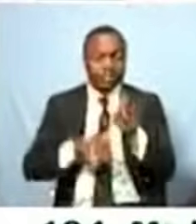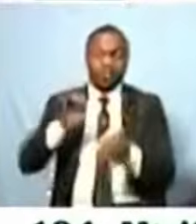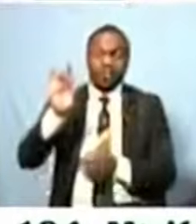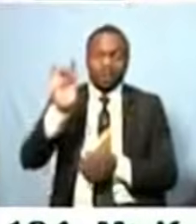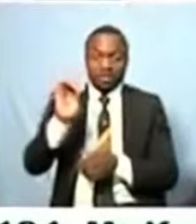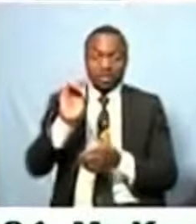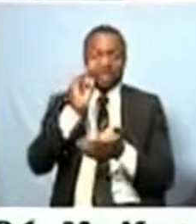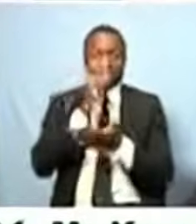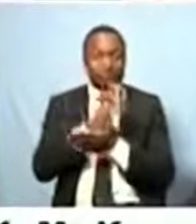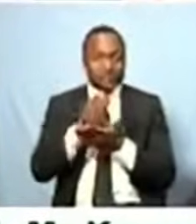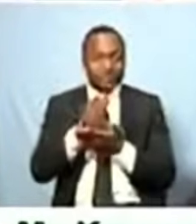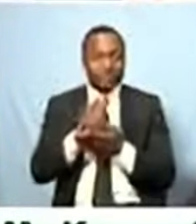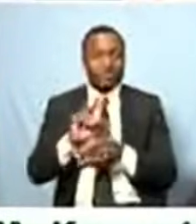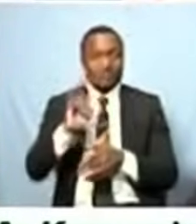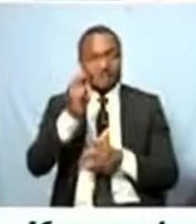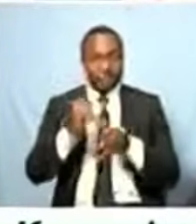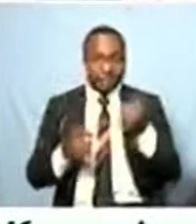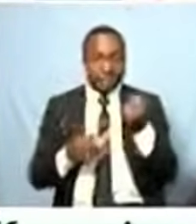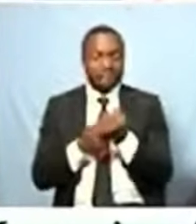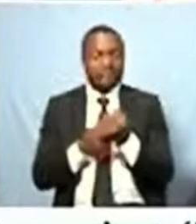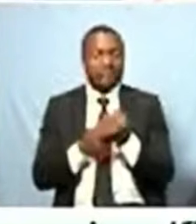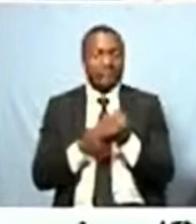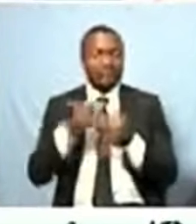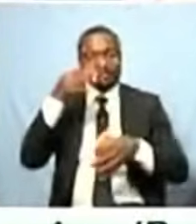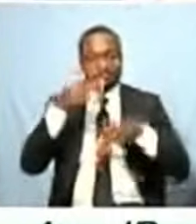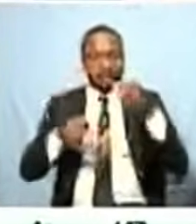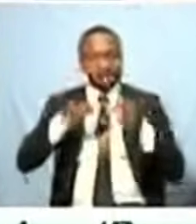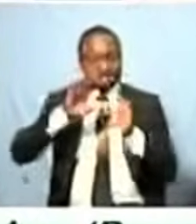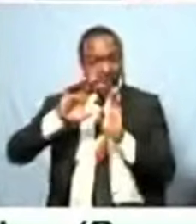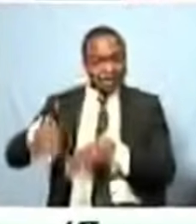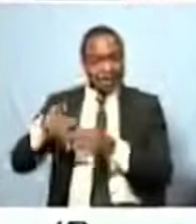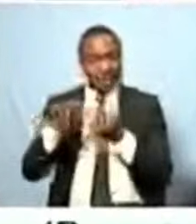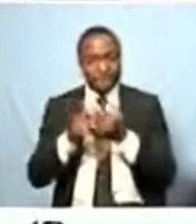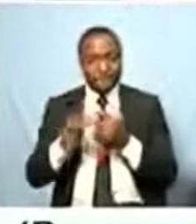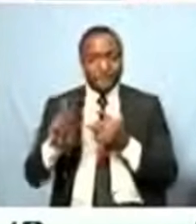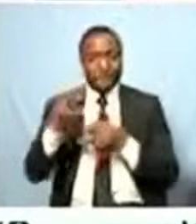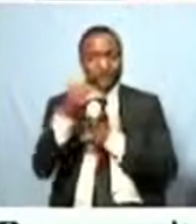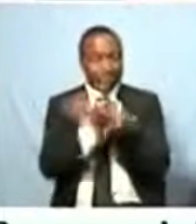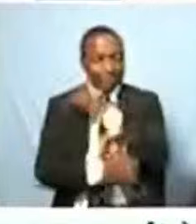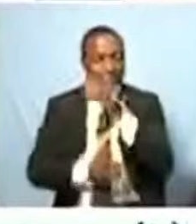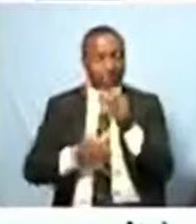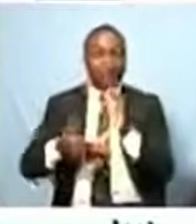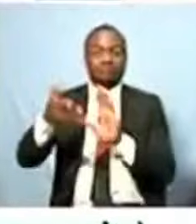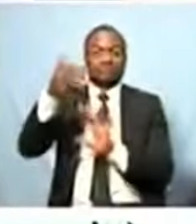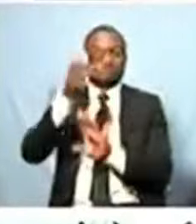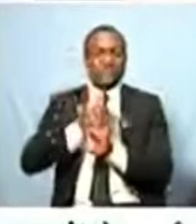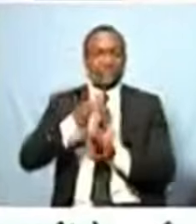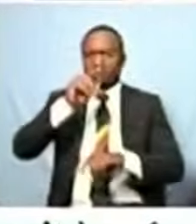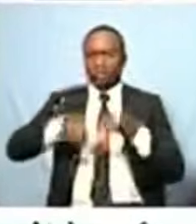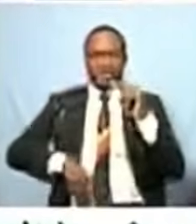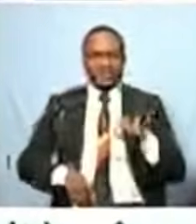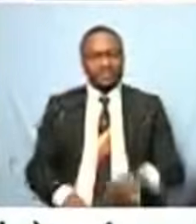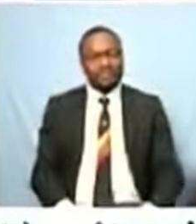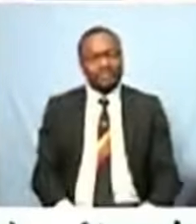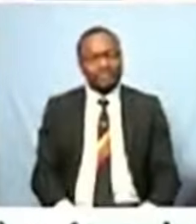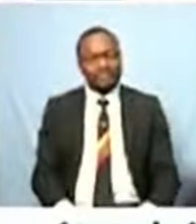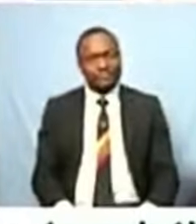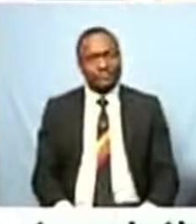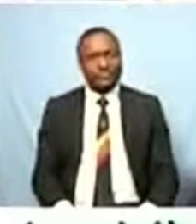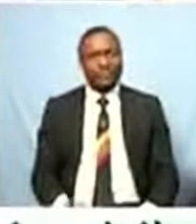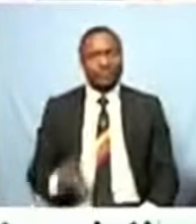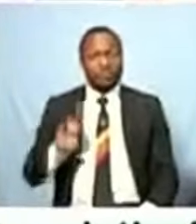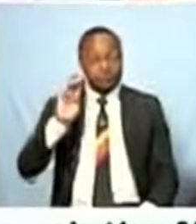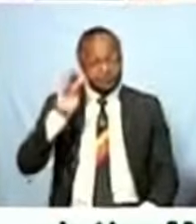billion in his second term if you leave parts of the country behind. You can't. So we